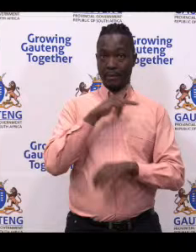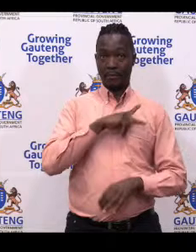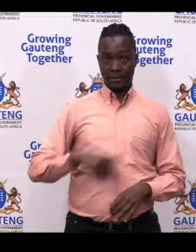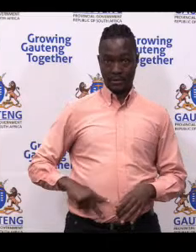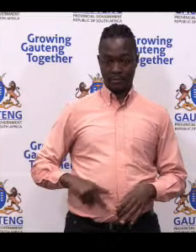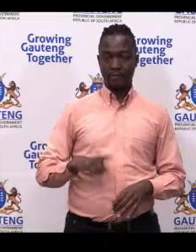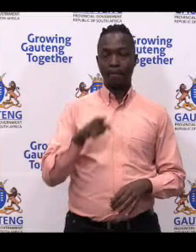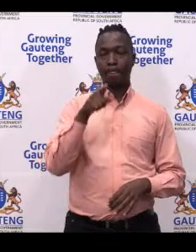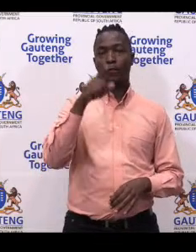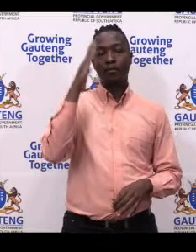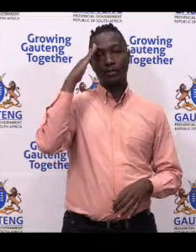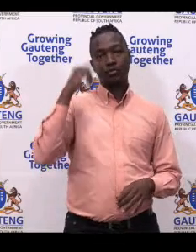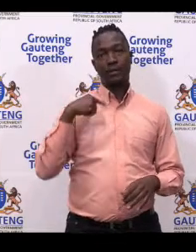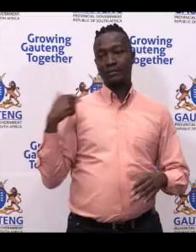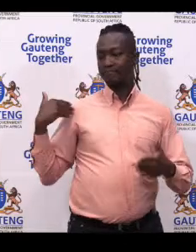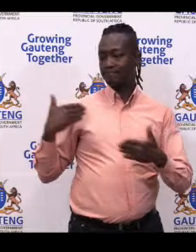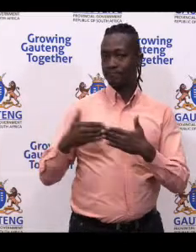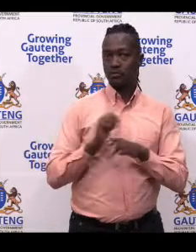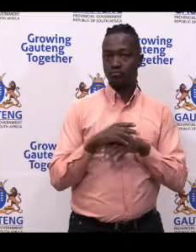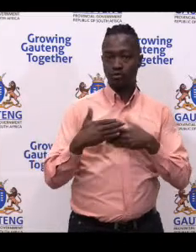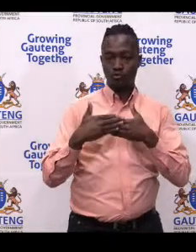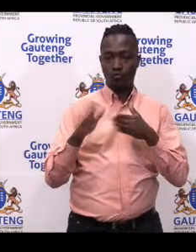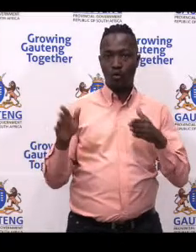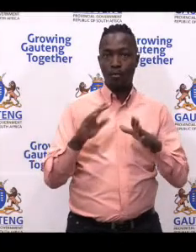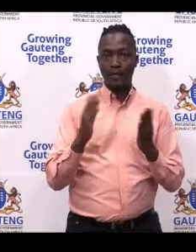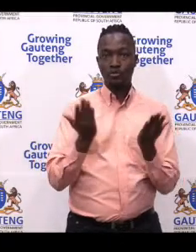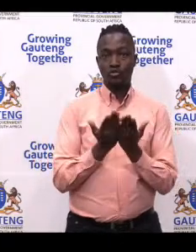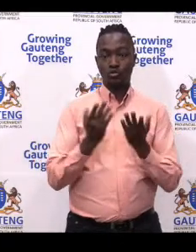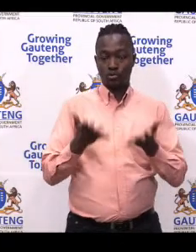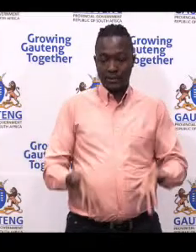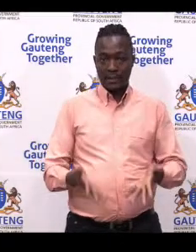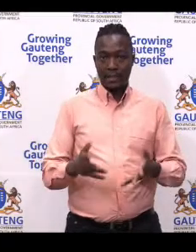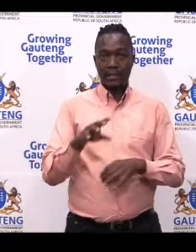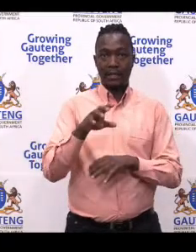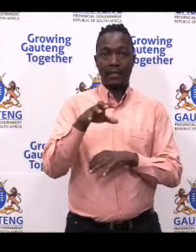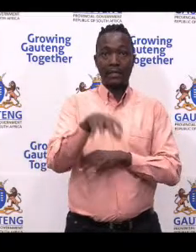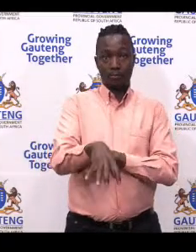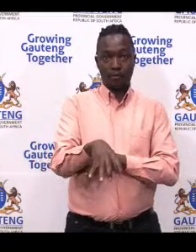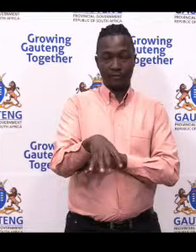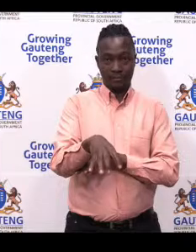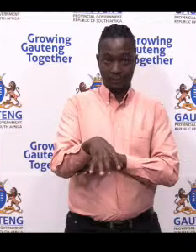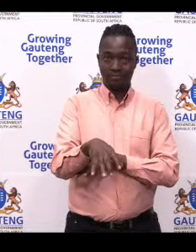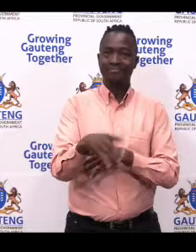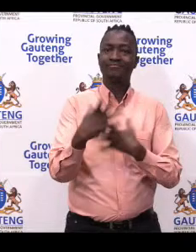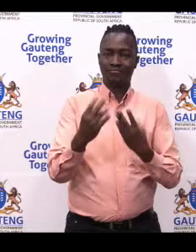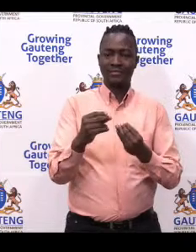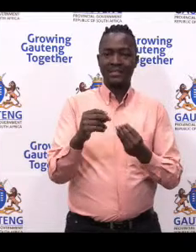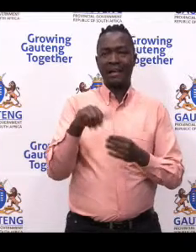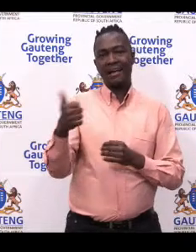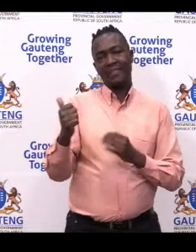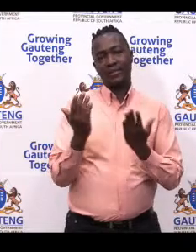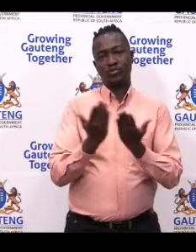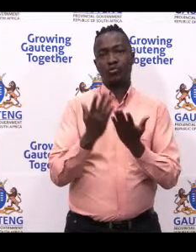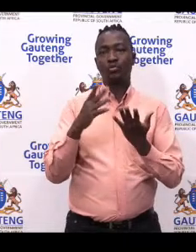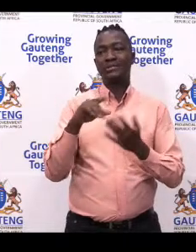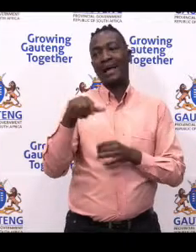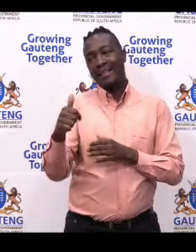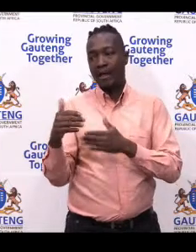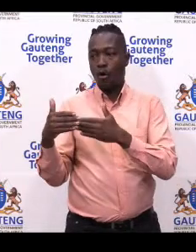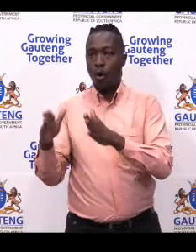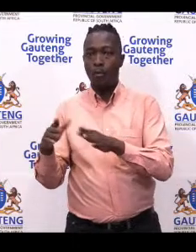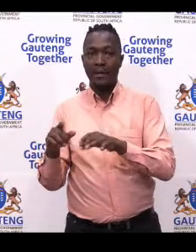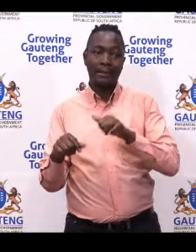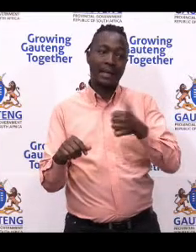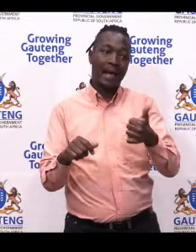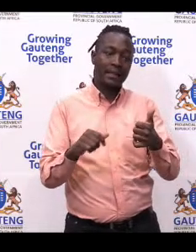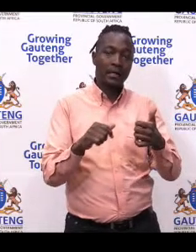you'd know that since we had open schools in the province, there had been schools that had to open, but due to cases